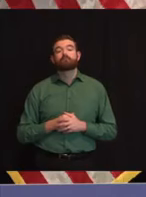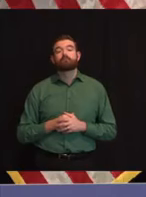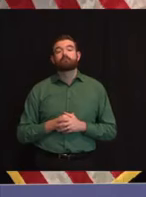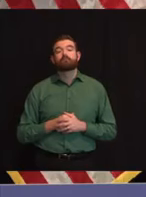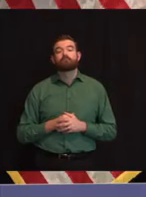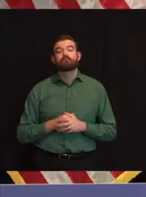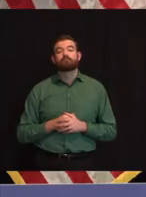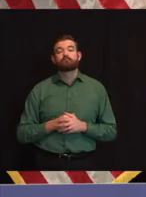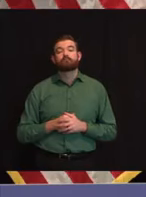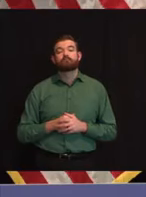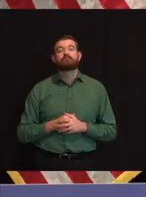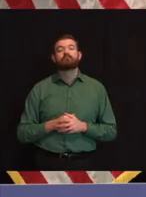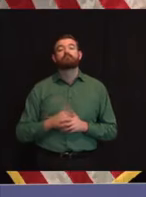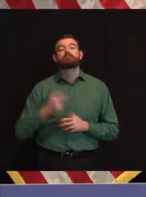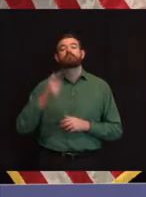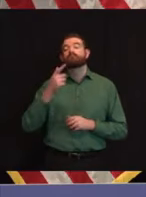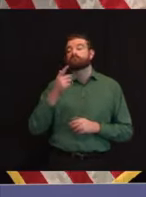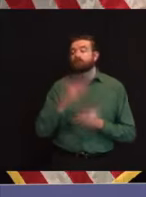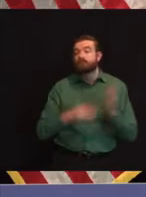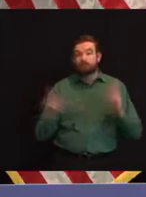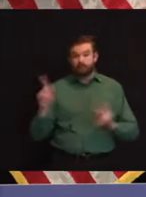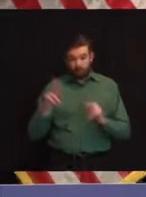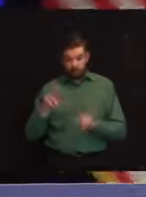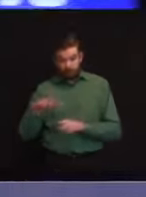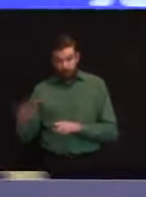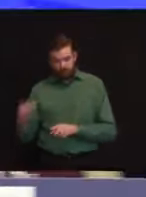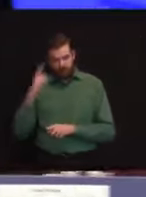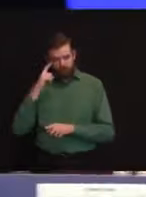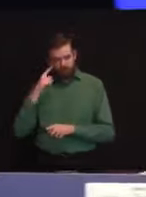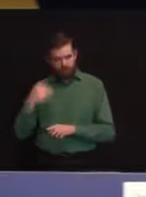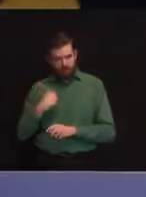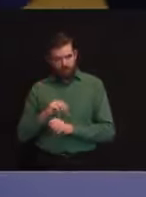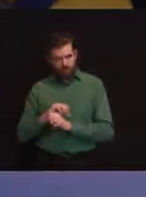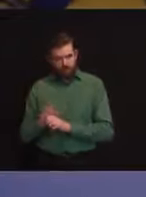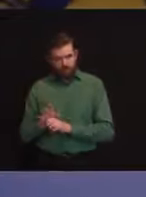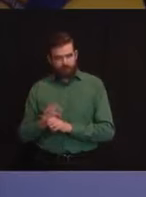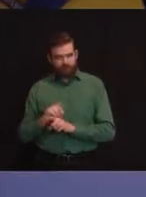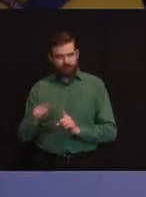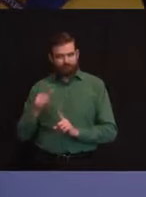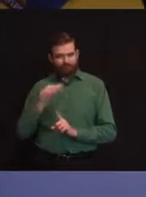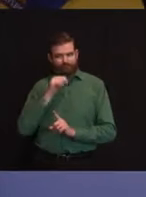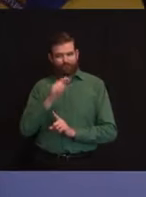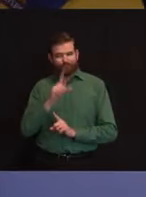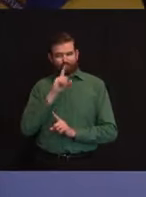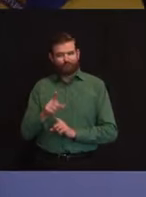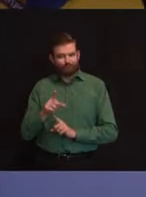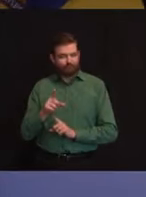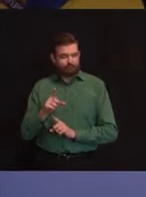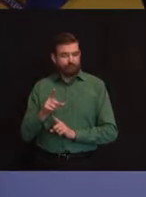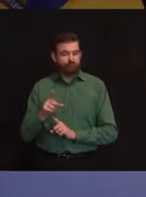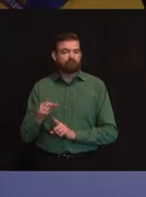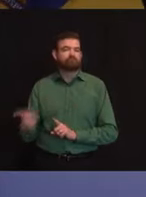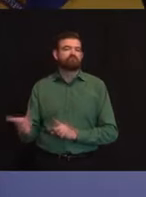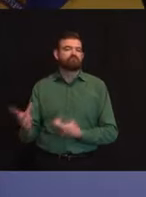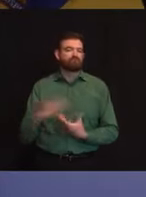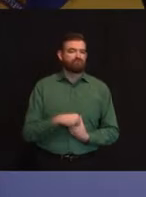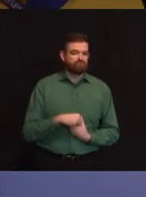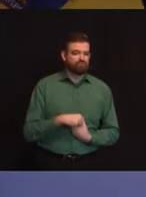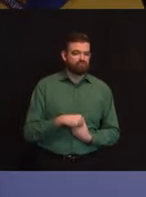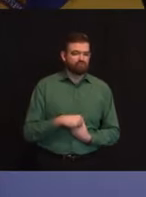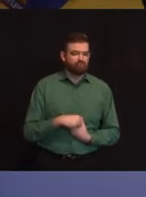folks? So I don't know if this... Yeah, I think it's important to note that there will be people that expire that